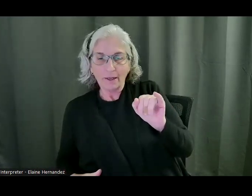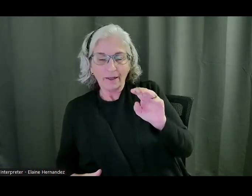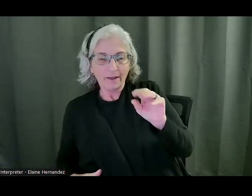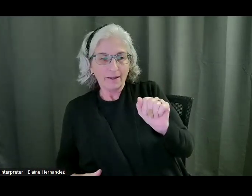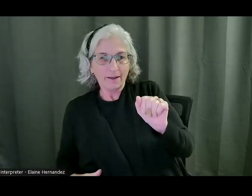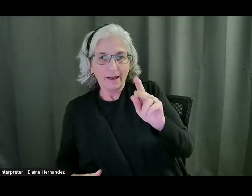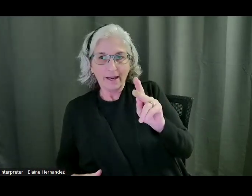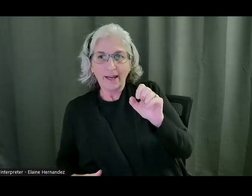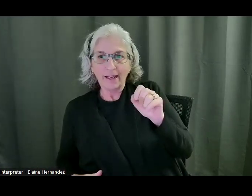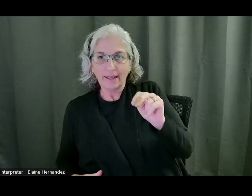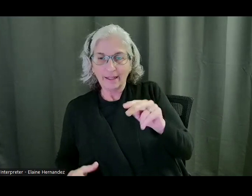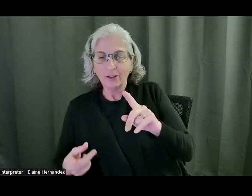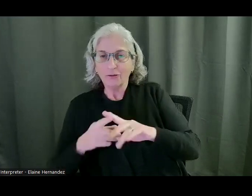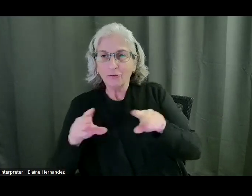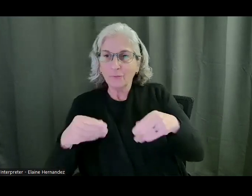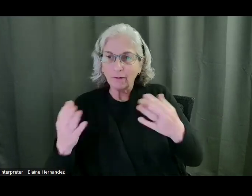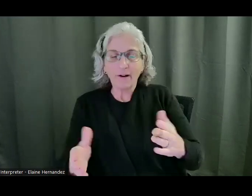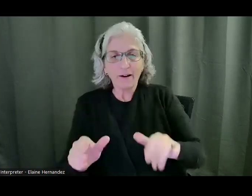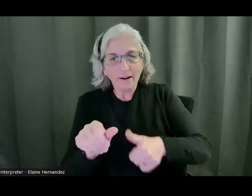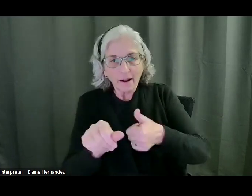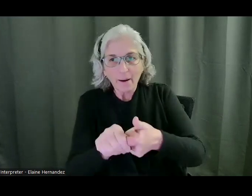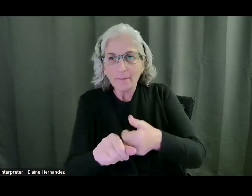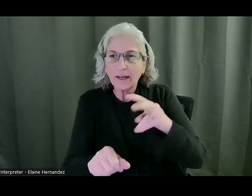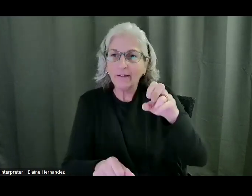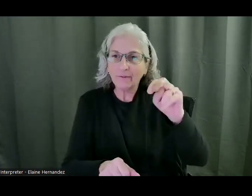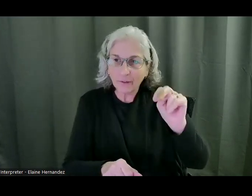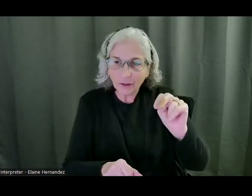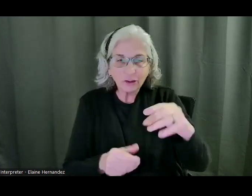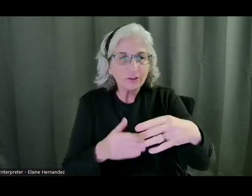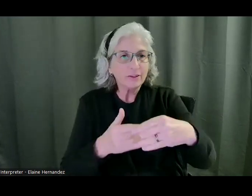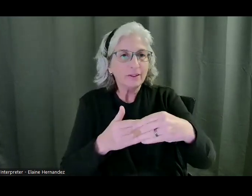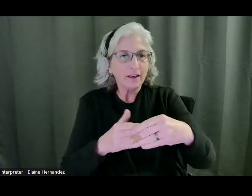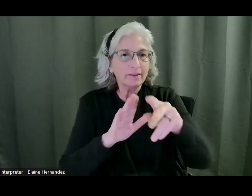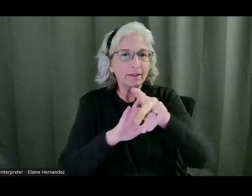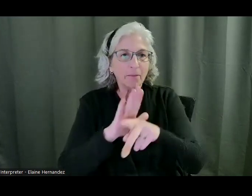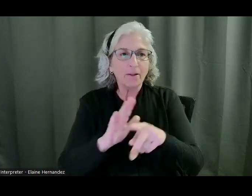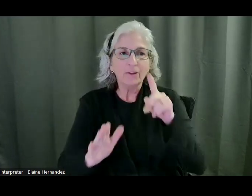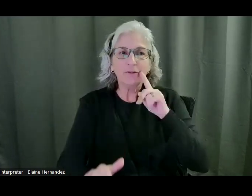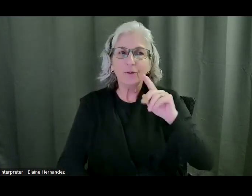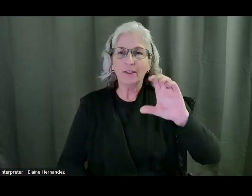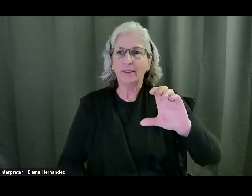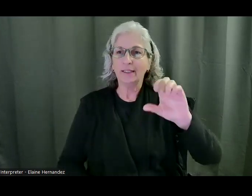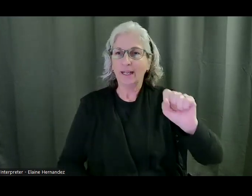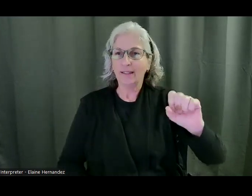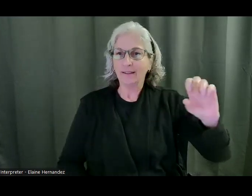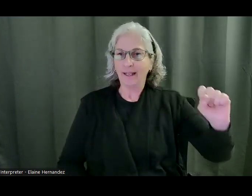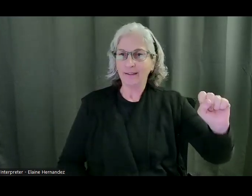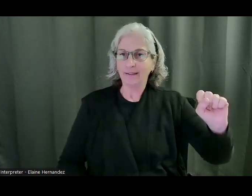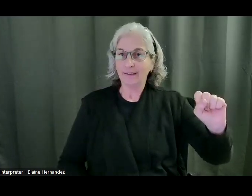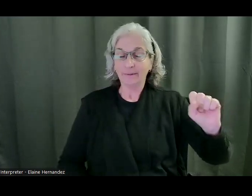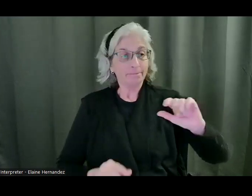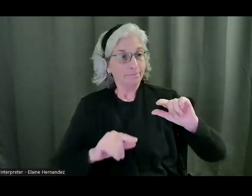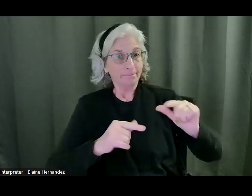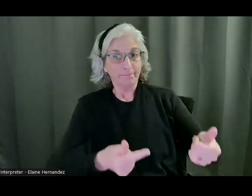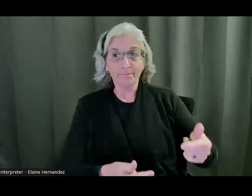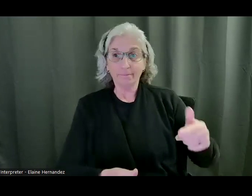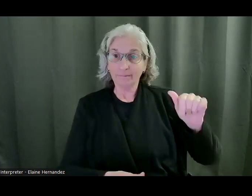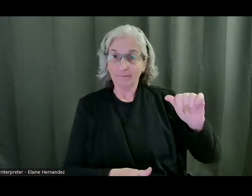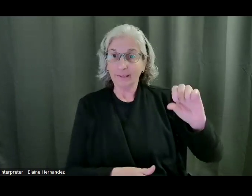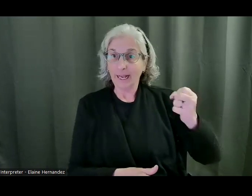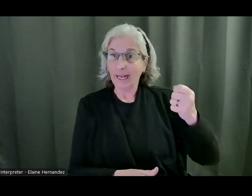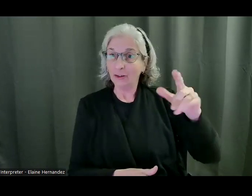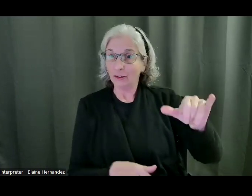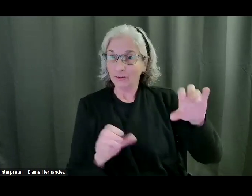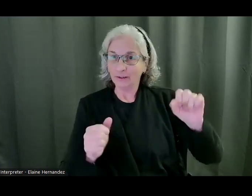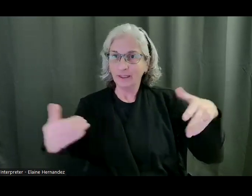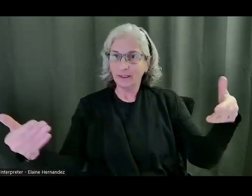updated version, guidance, and policy of CSS. I'm going to allow Ashley to introduce herself as well before we get started.